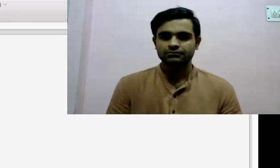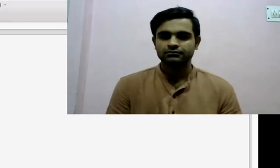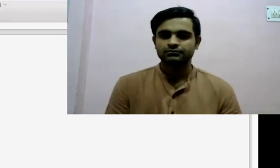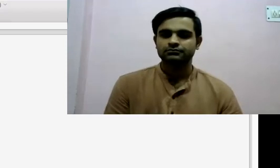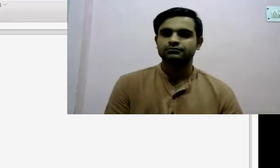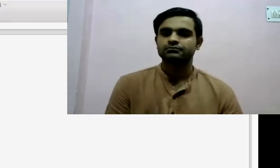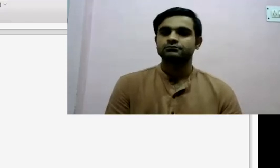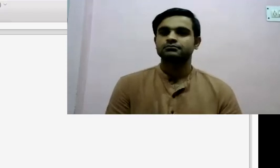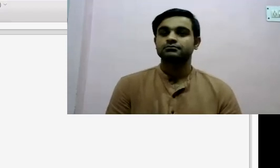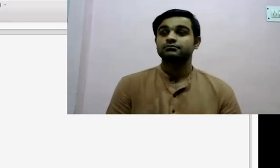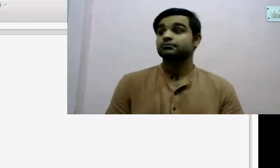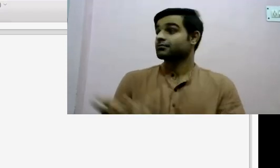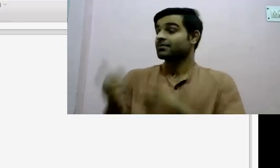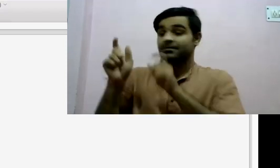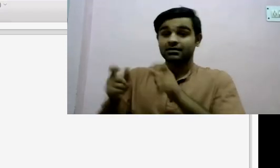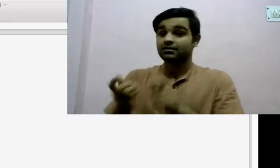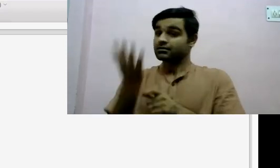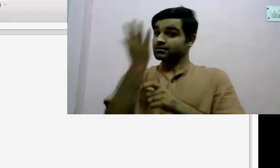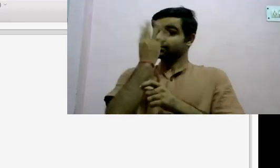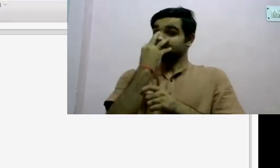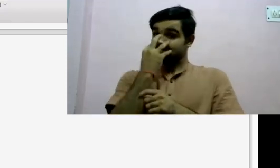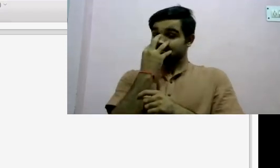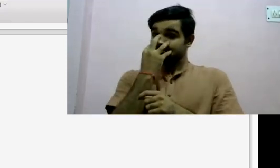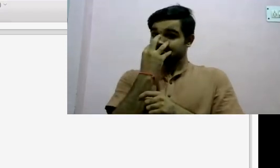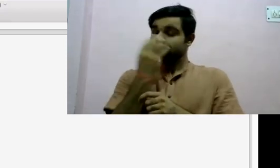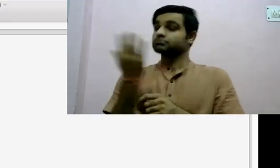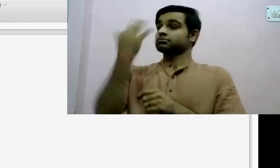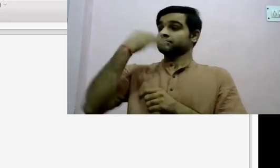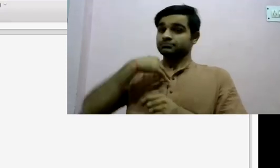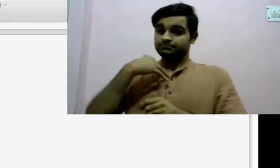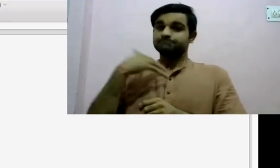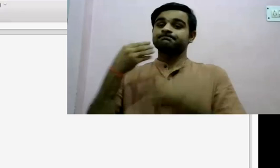So when they have to give you oxygen, the mask also.